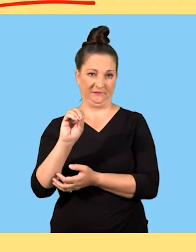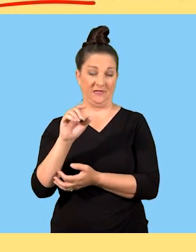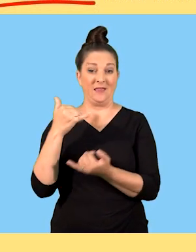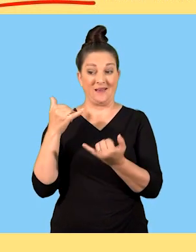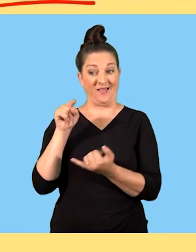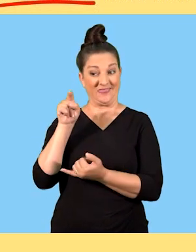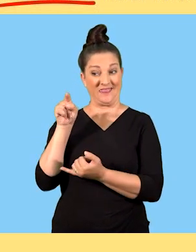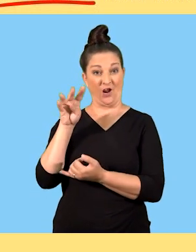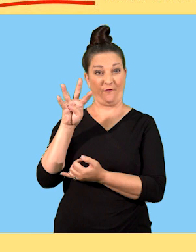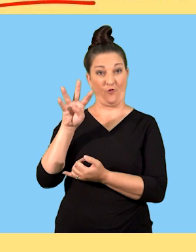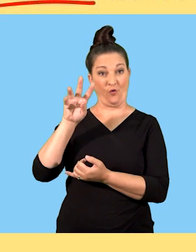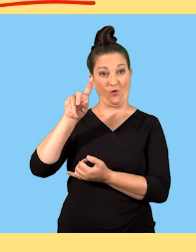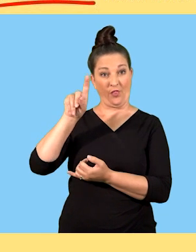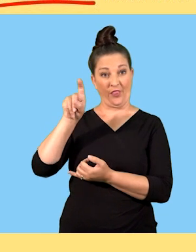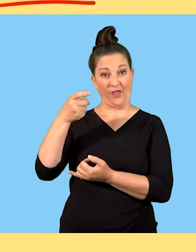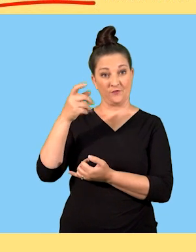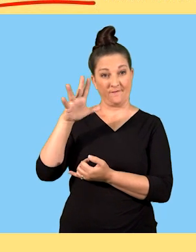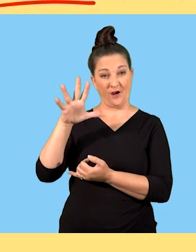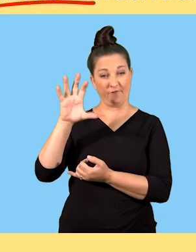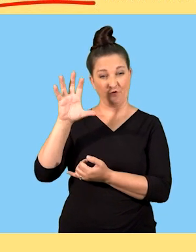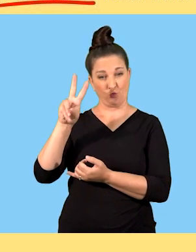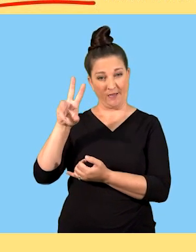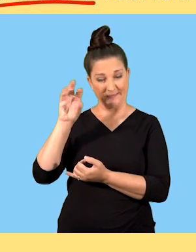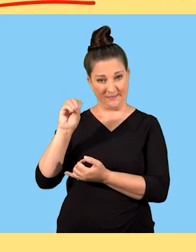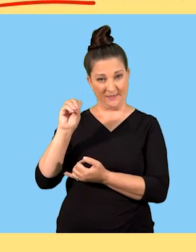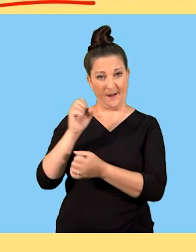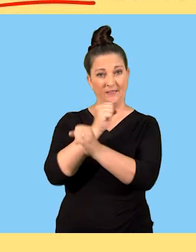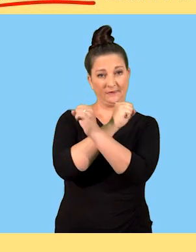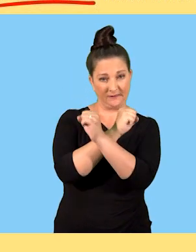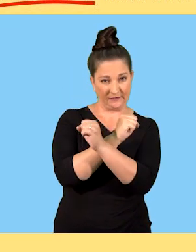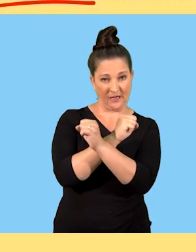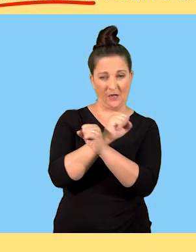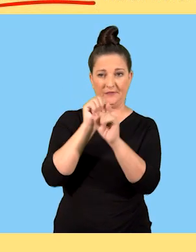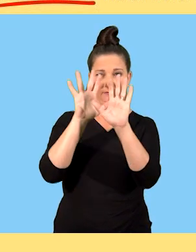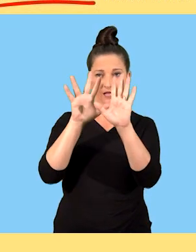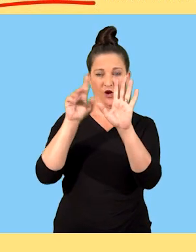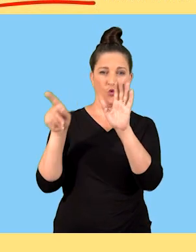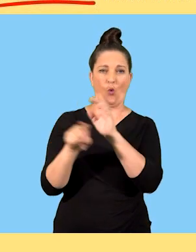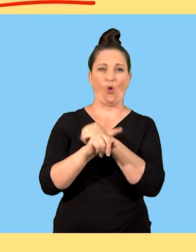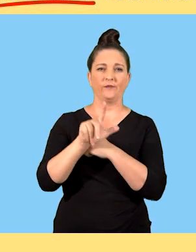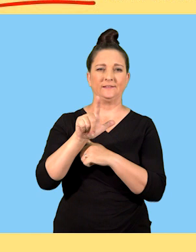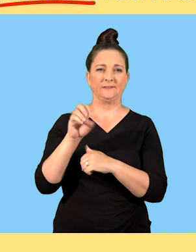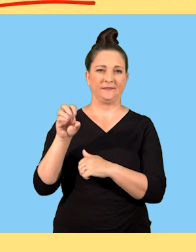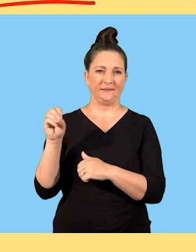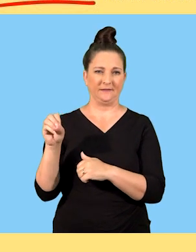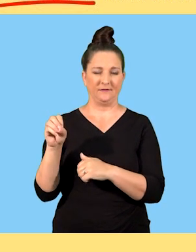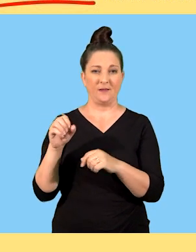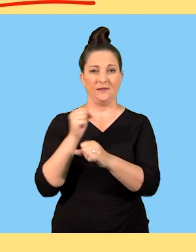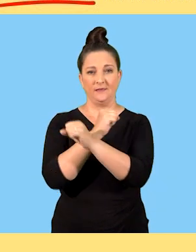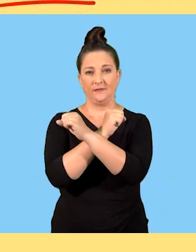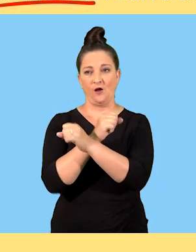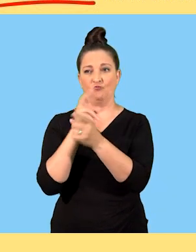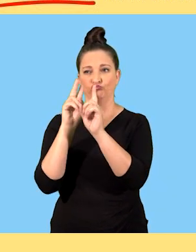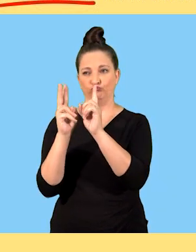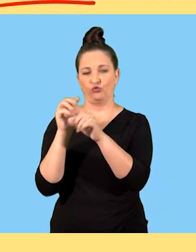4,520. Then I take the 4,520, I then multiply it by 10 over 100, multiplied